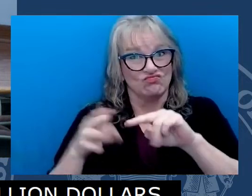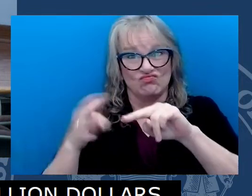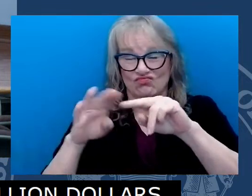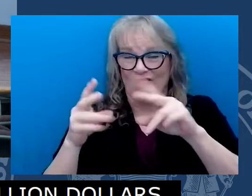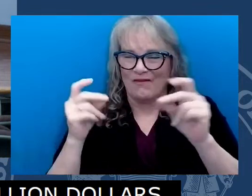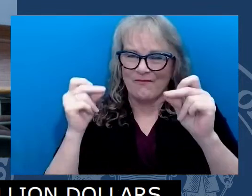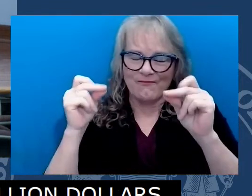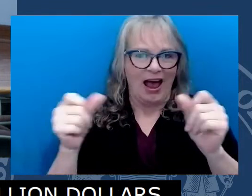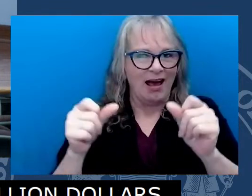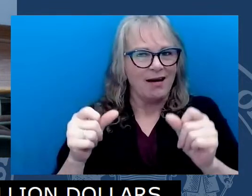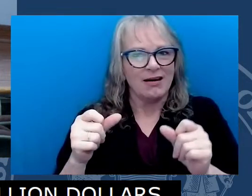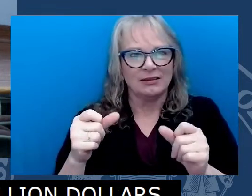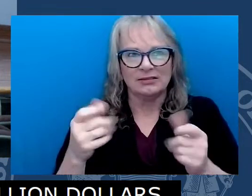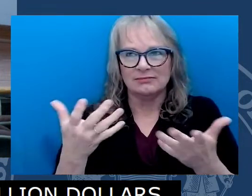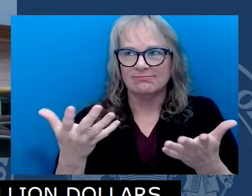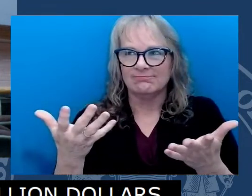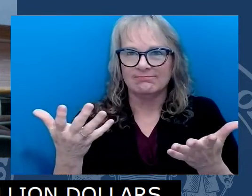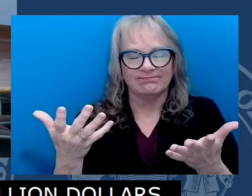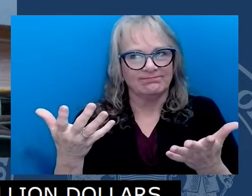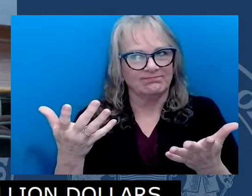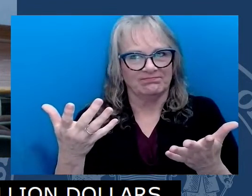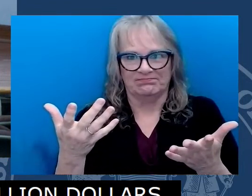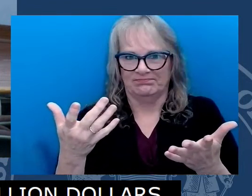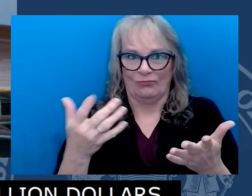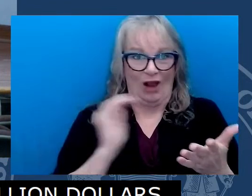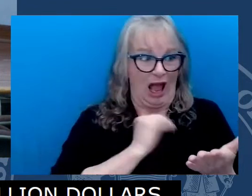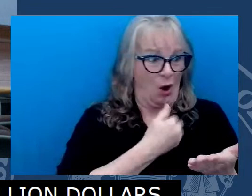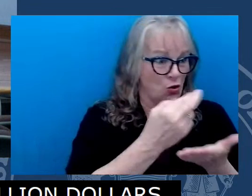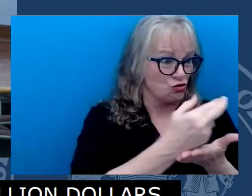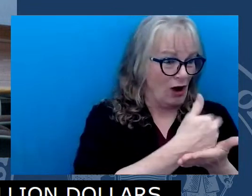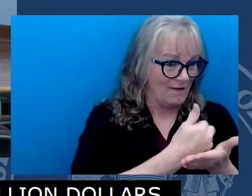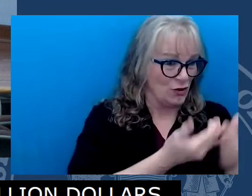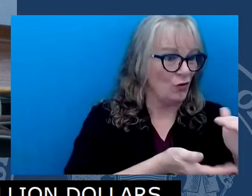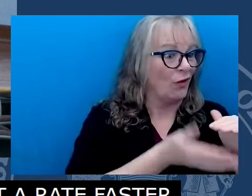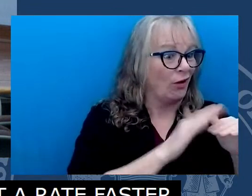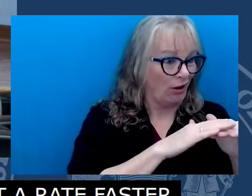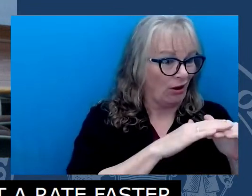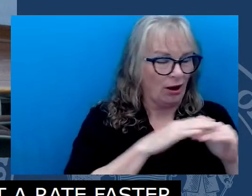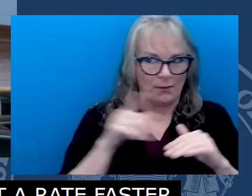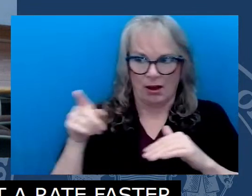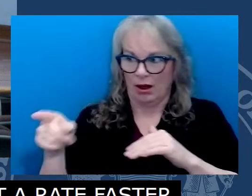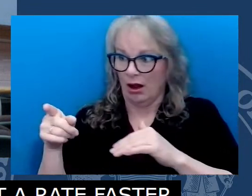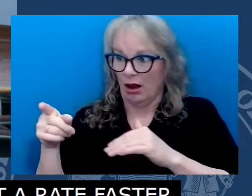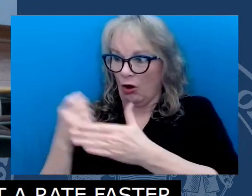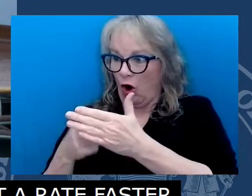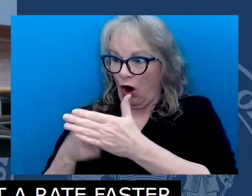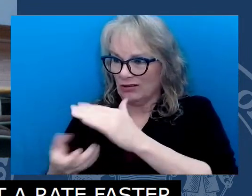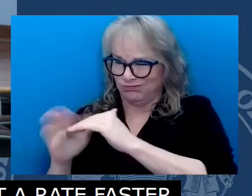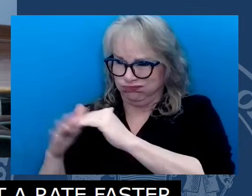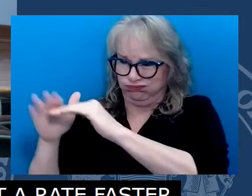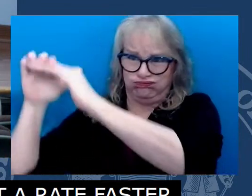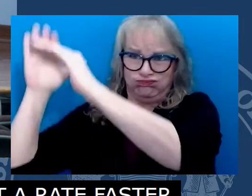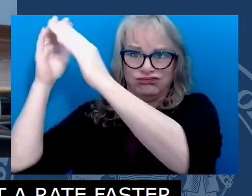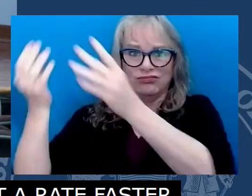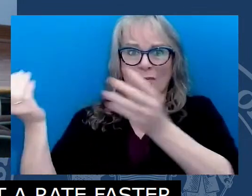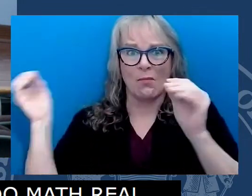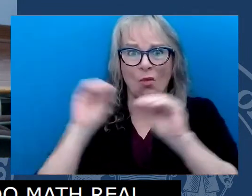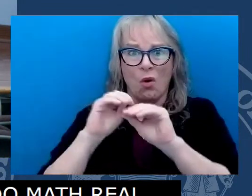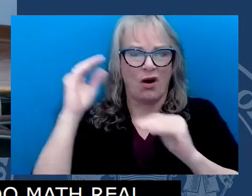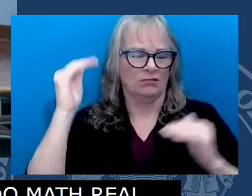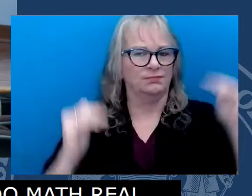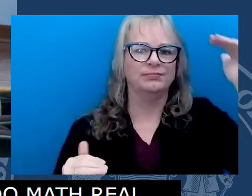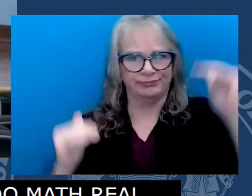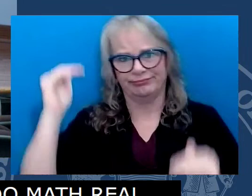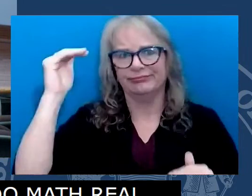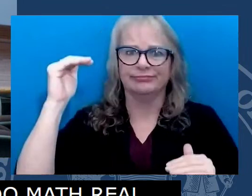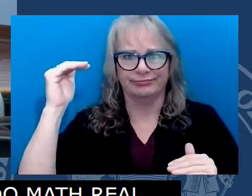don't have to be able to do math real well to figure out that those lines are going to separate at some point, which is kind of